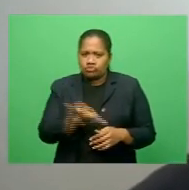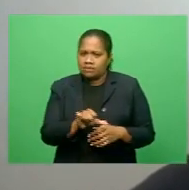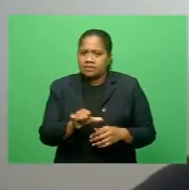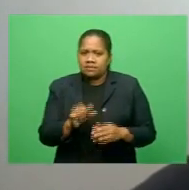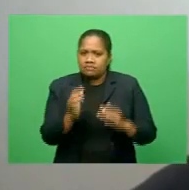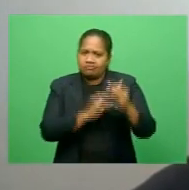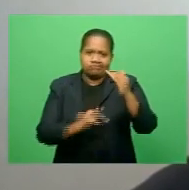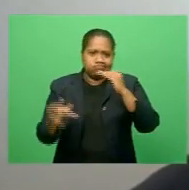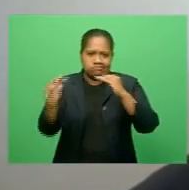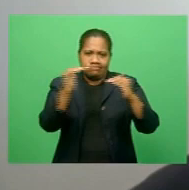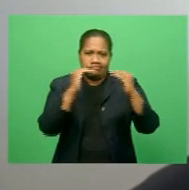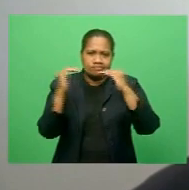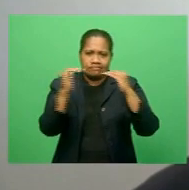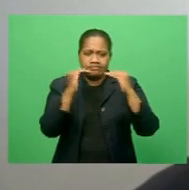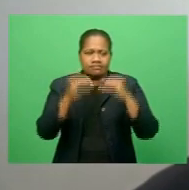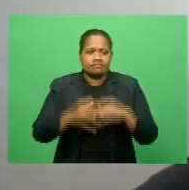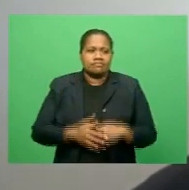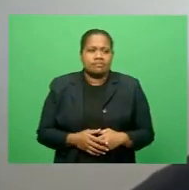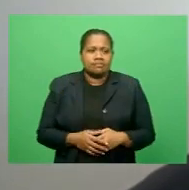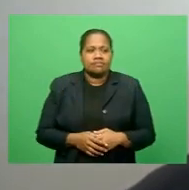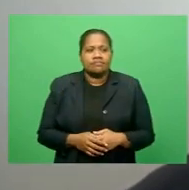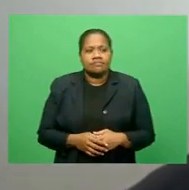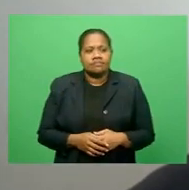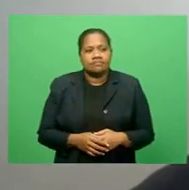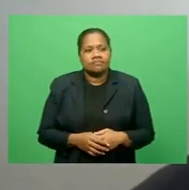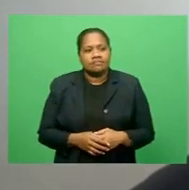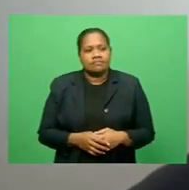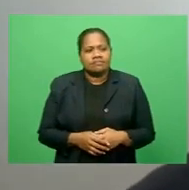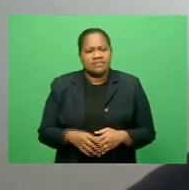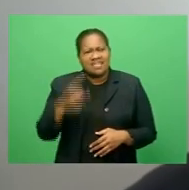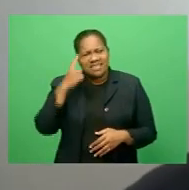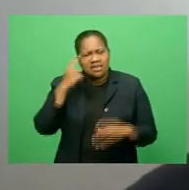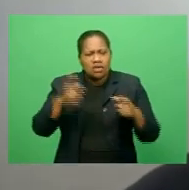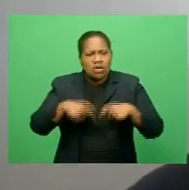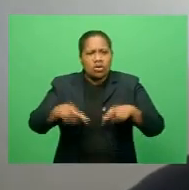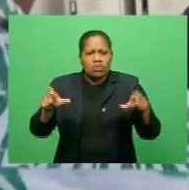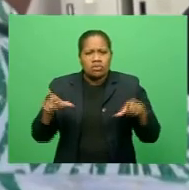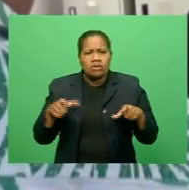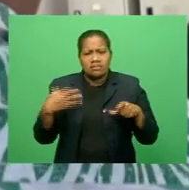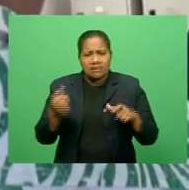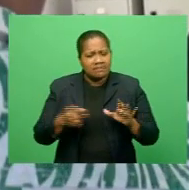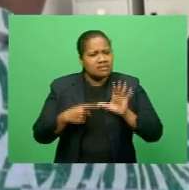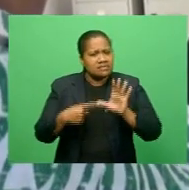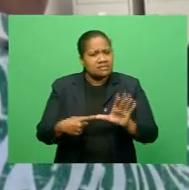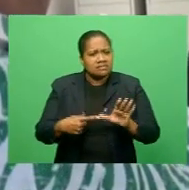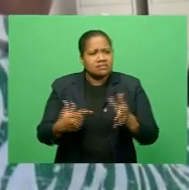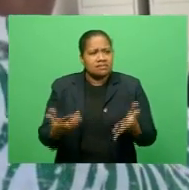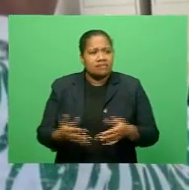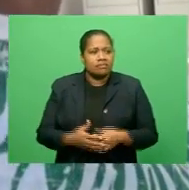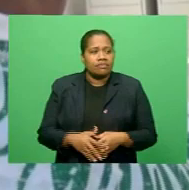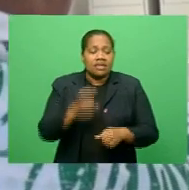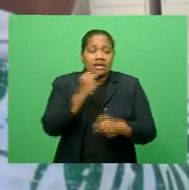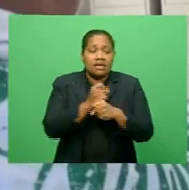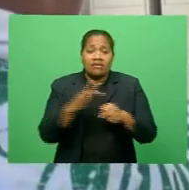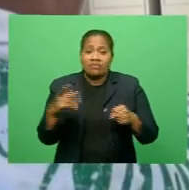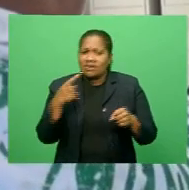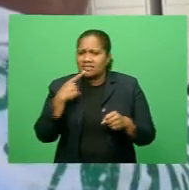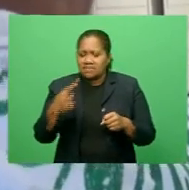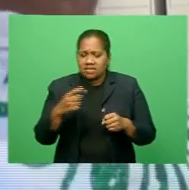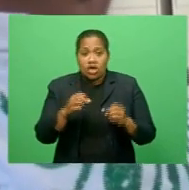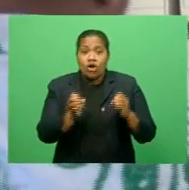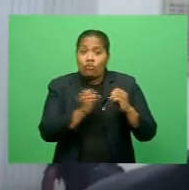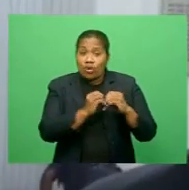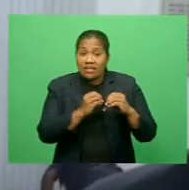justice to be addressed somewhere else. And I think that the court has the answer. Ngavoka saying Mbulitavu is wasting